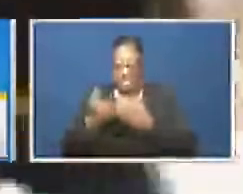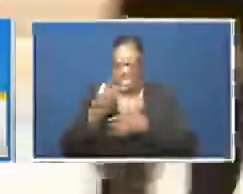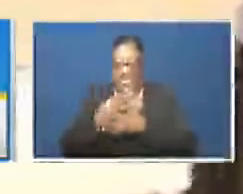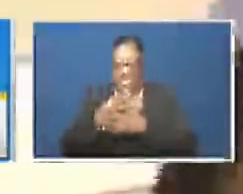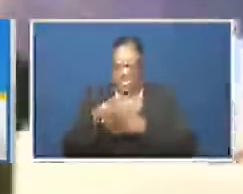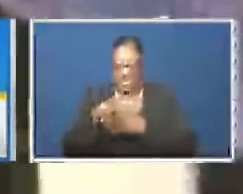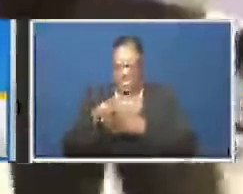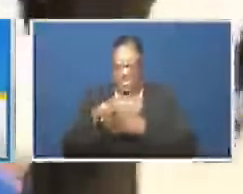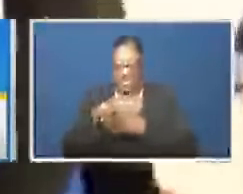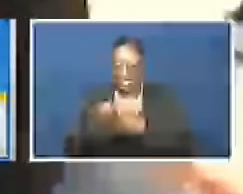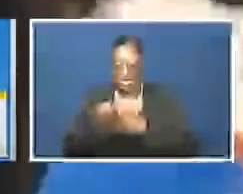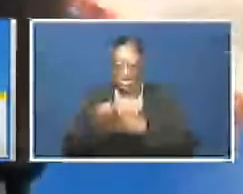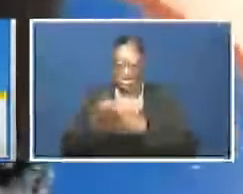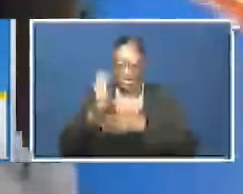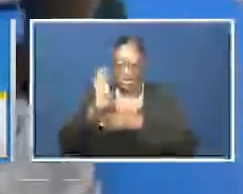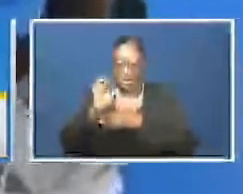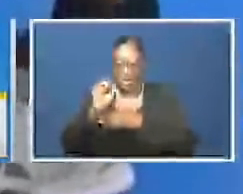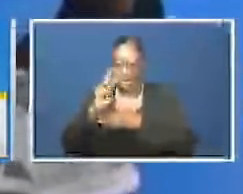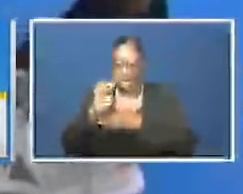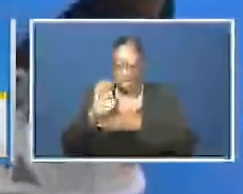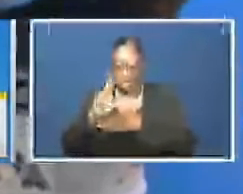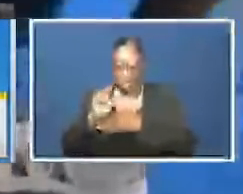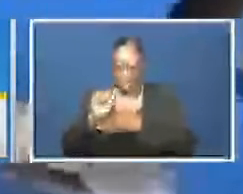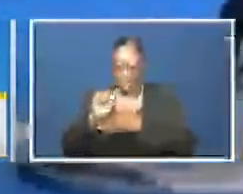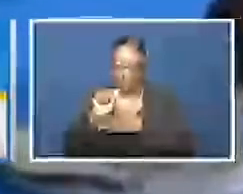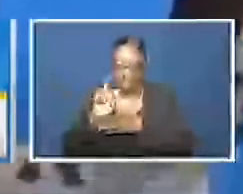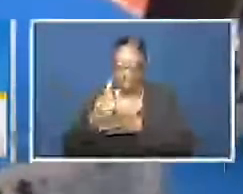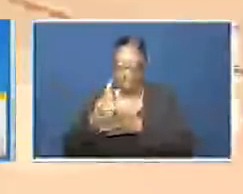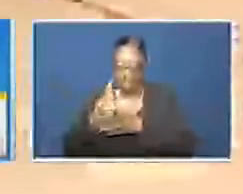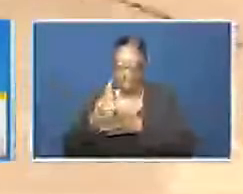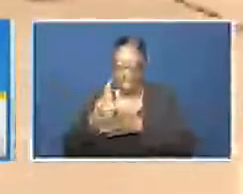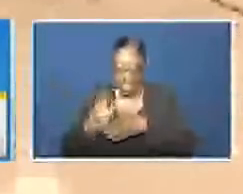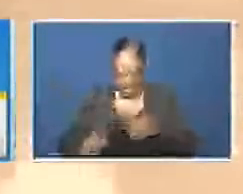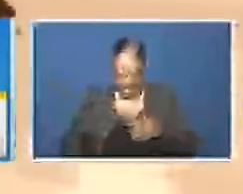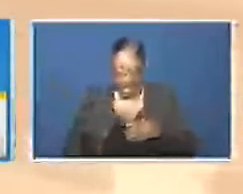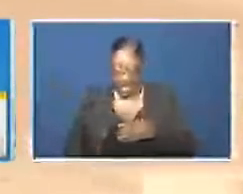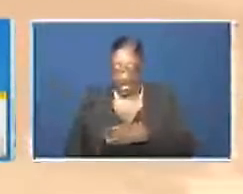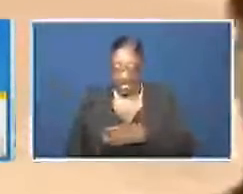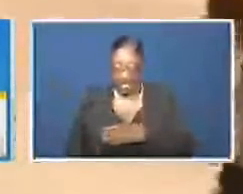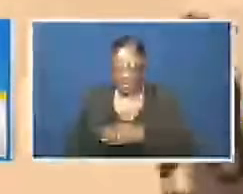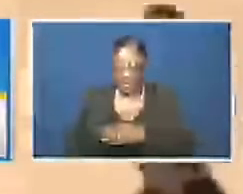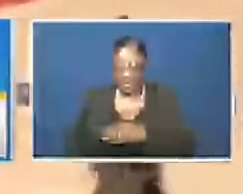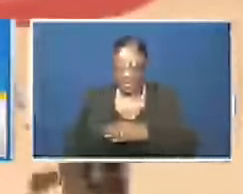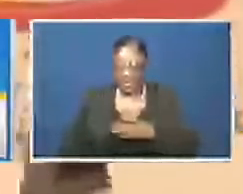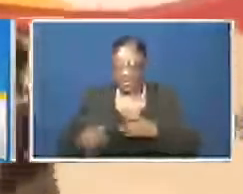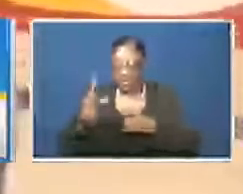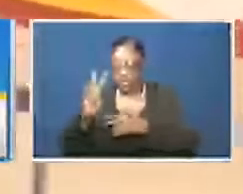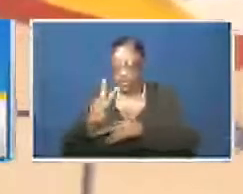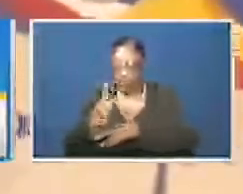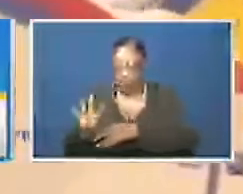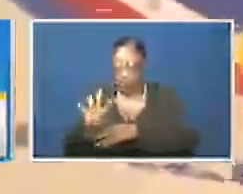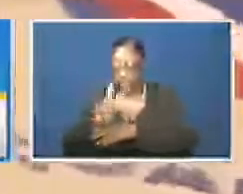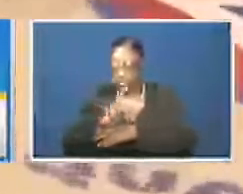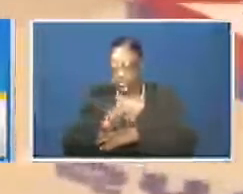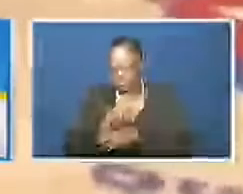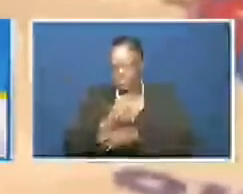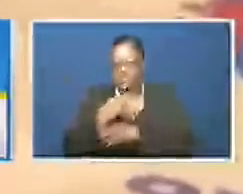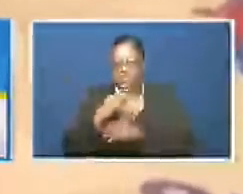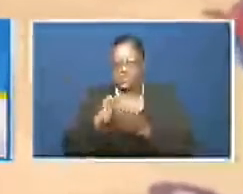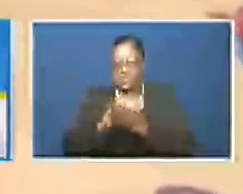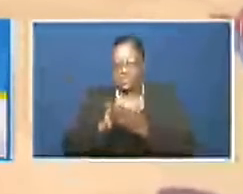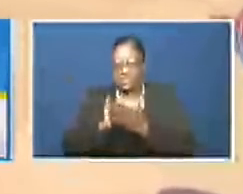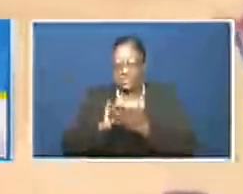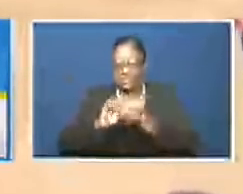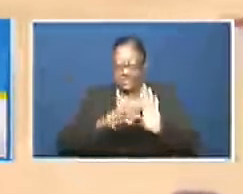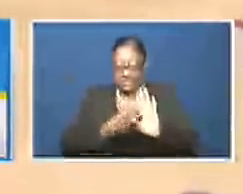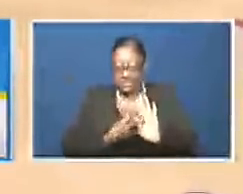qualifiers at the Baha Mar Convention Center, with tip-off getting underway just after 7 p.m. 242 already locking up its spot in the